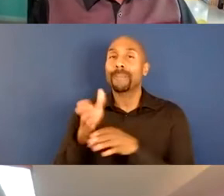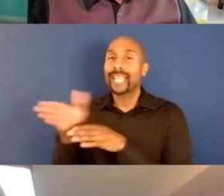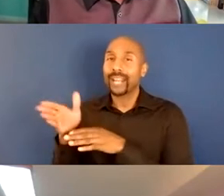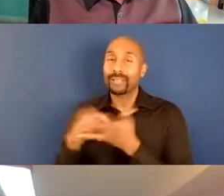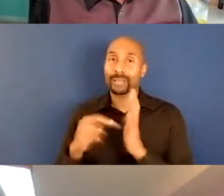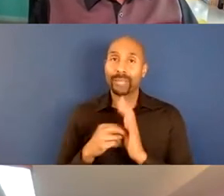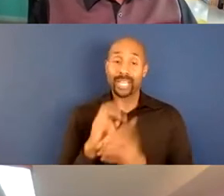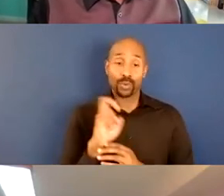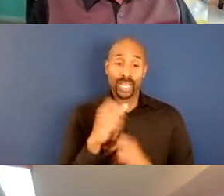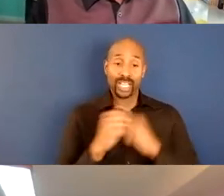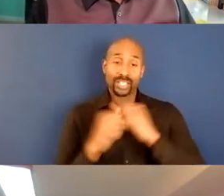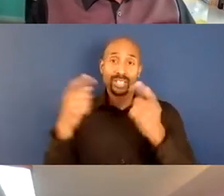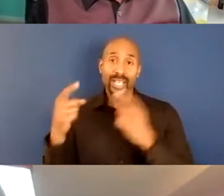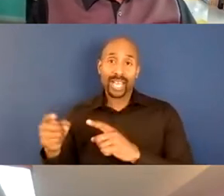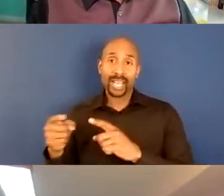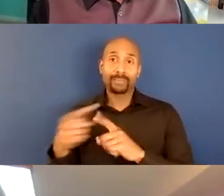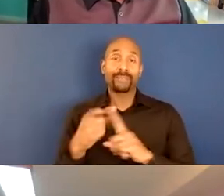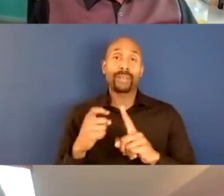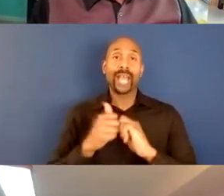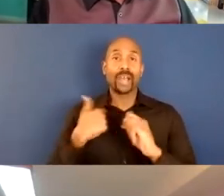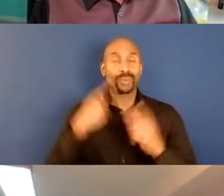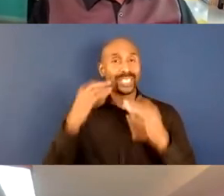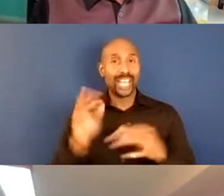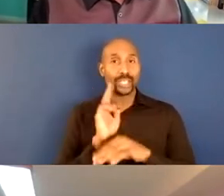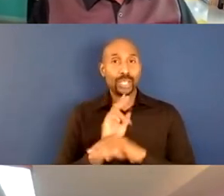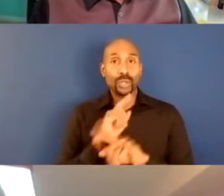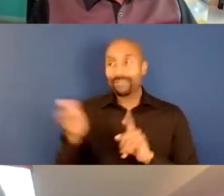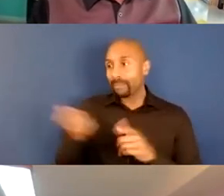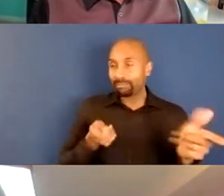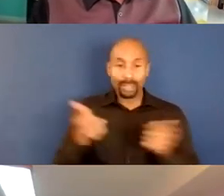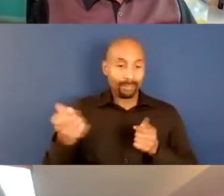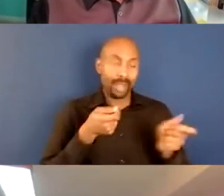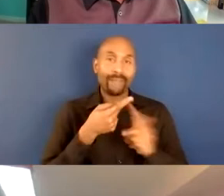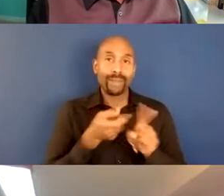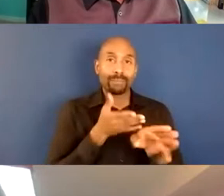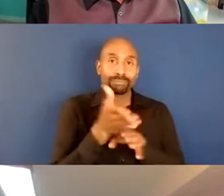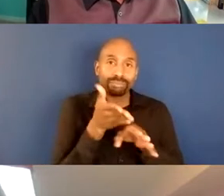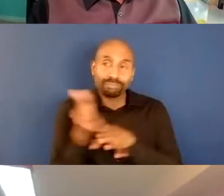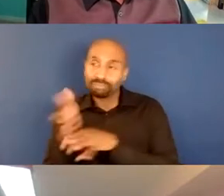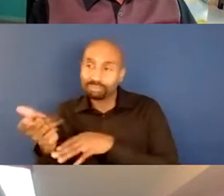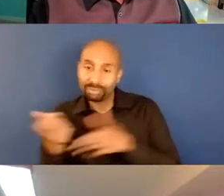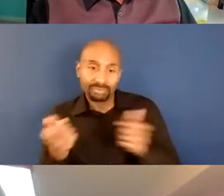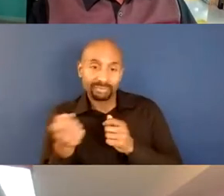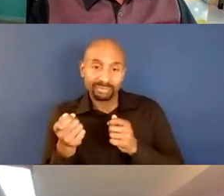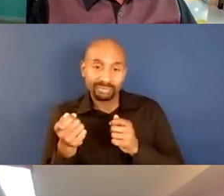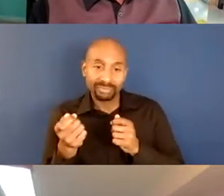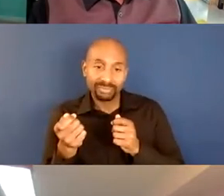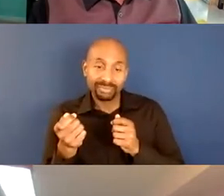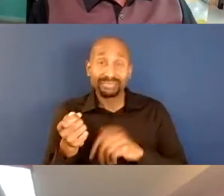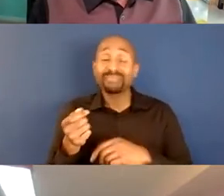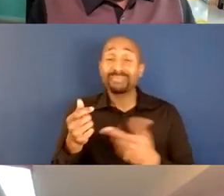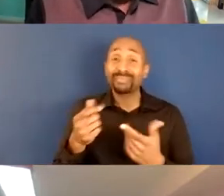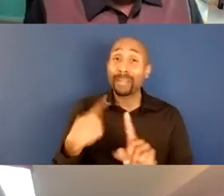use the different pieces of that. And fiction is so